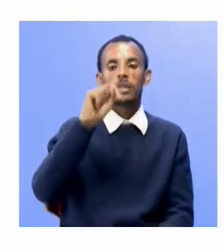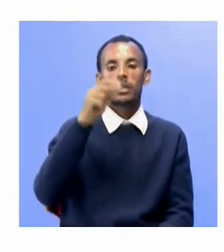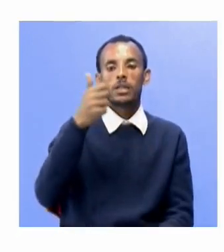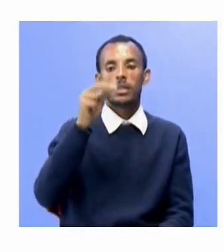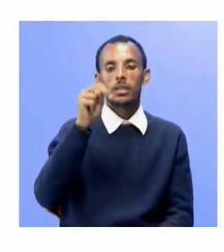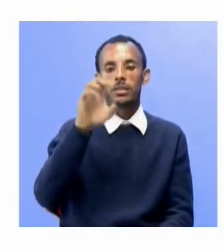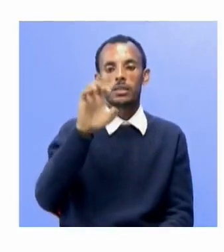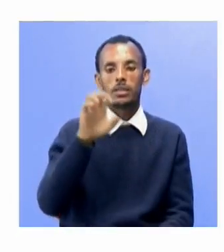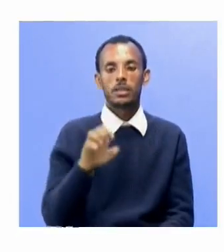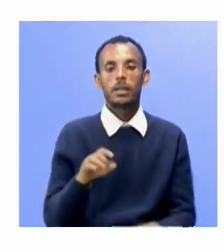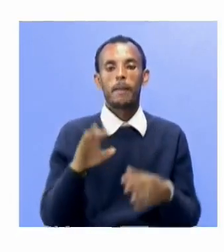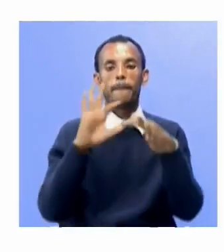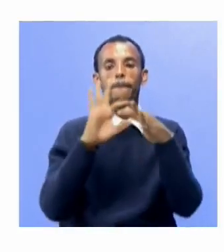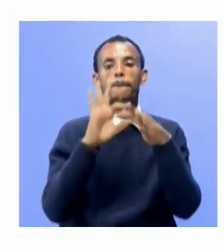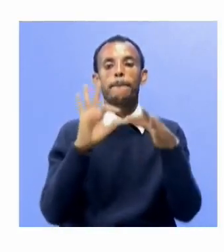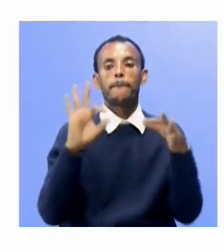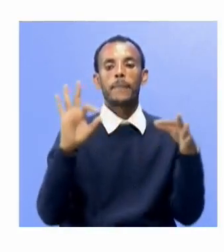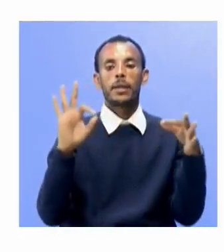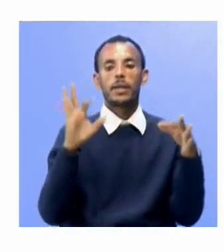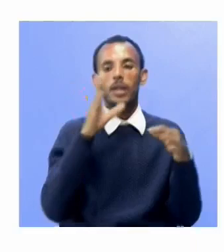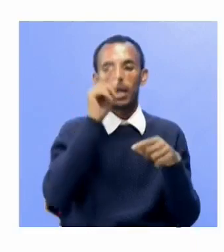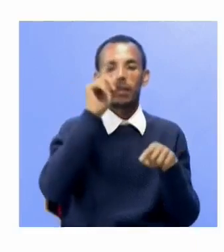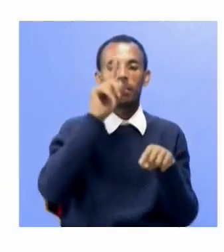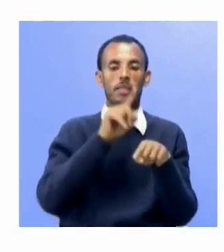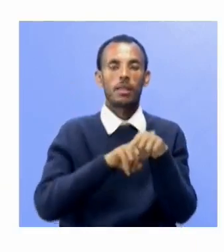traveled in meter and time